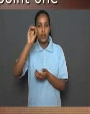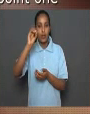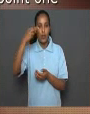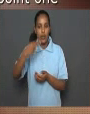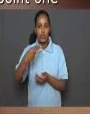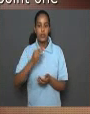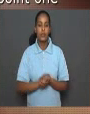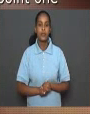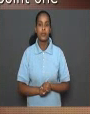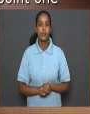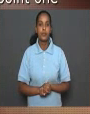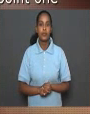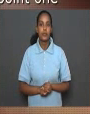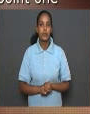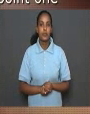hydroxide.